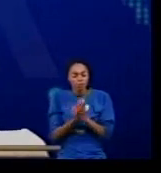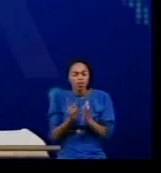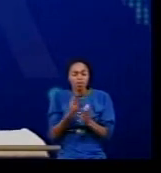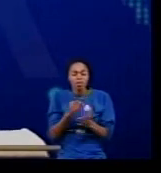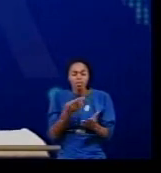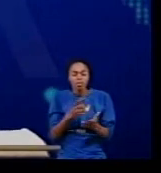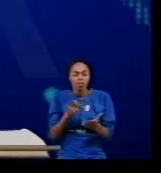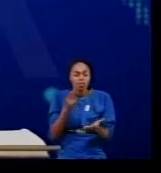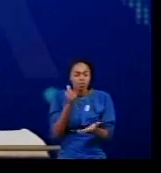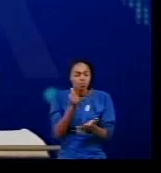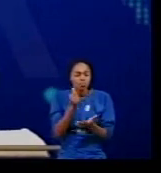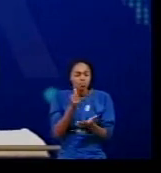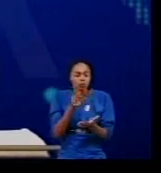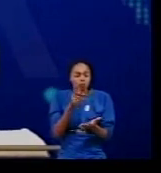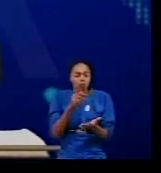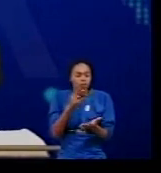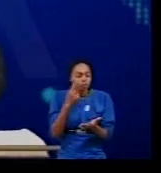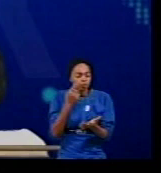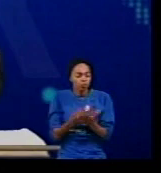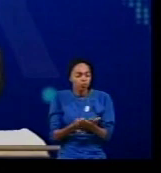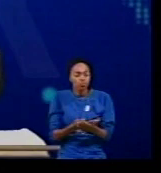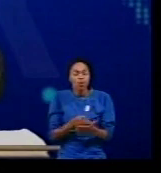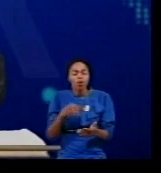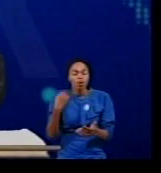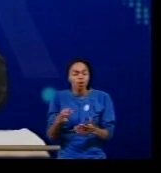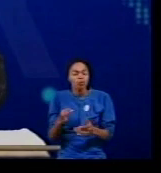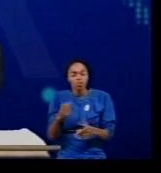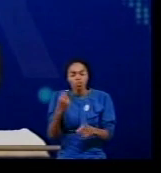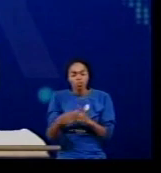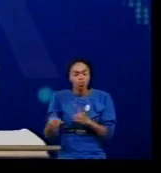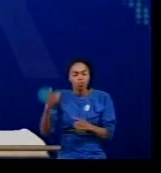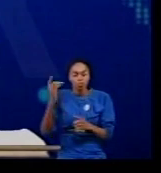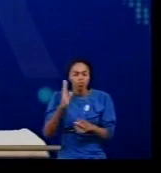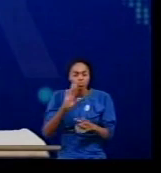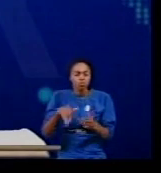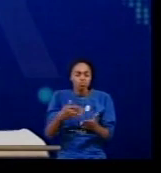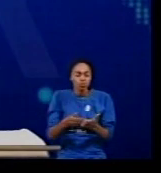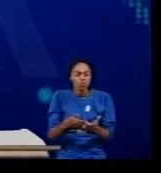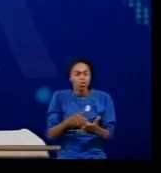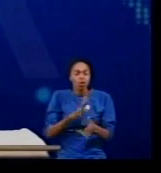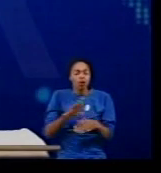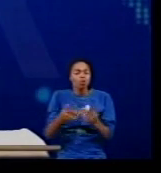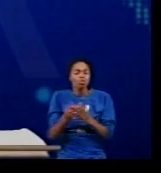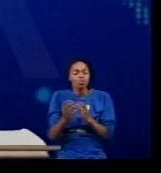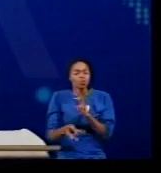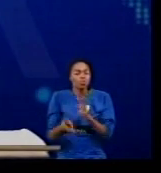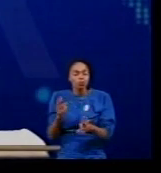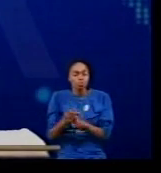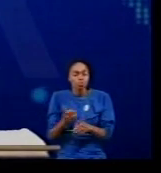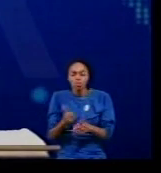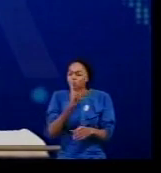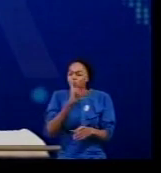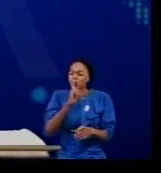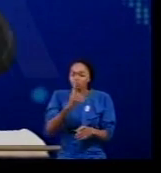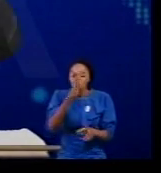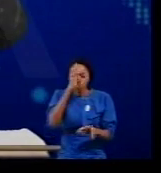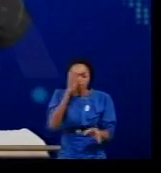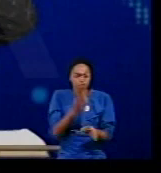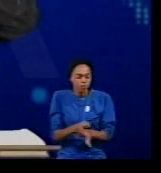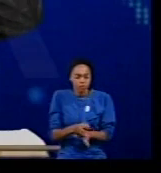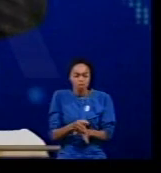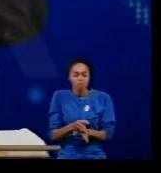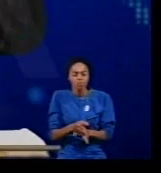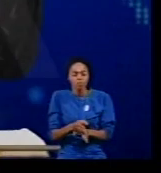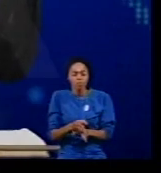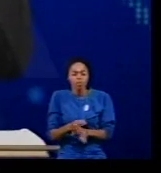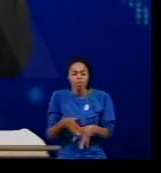hand, you will do before death comes in Jesus' name. He saw the angel, and when he saw the angel, his own interpretation of